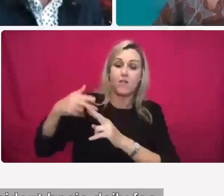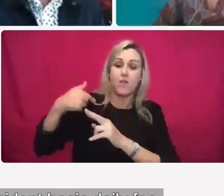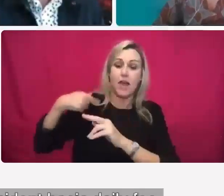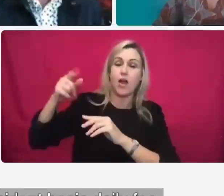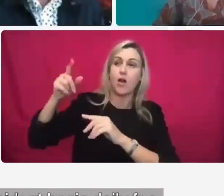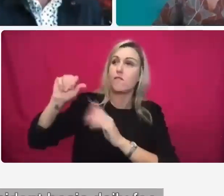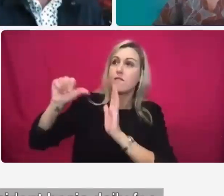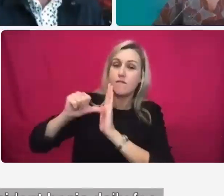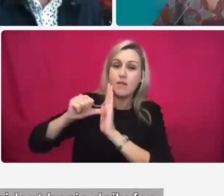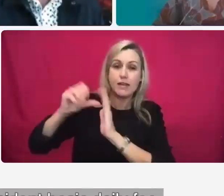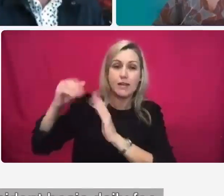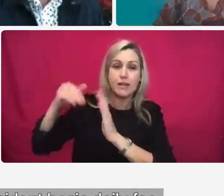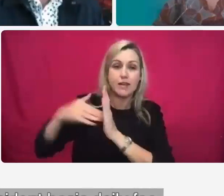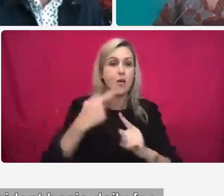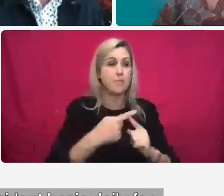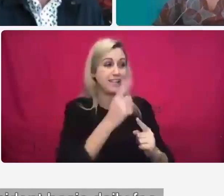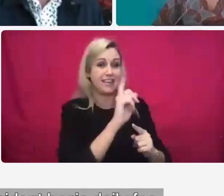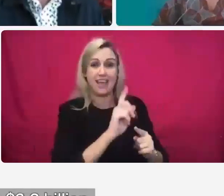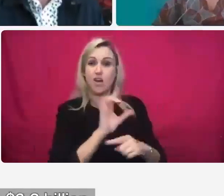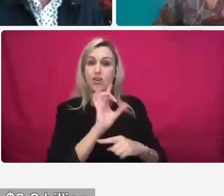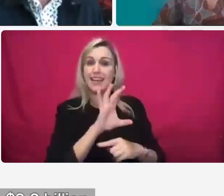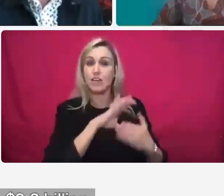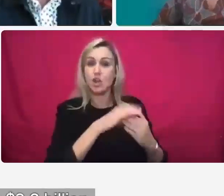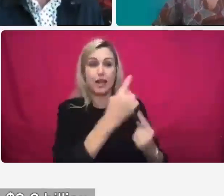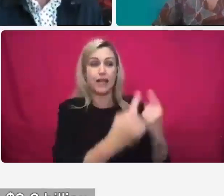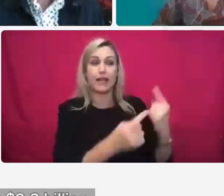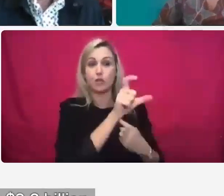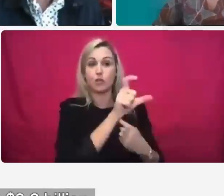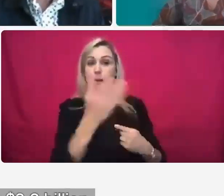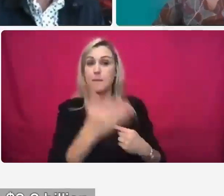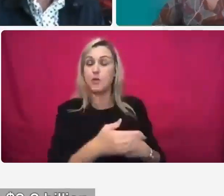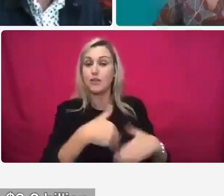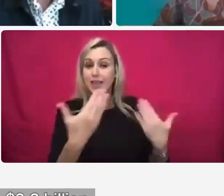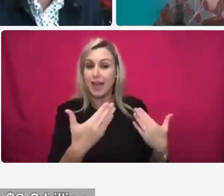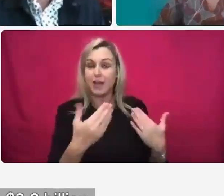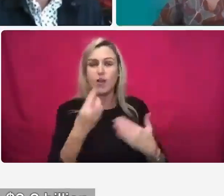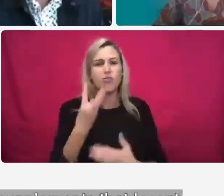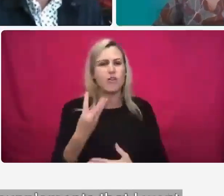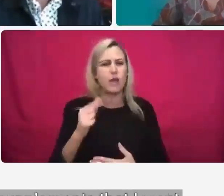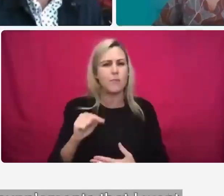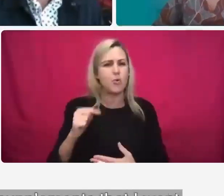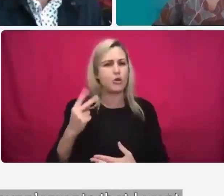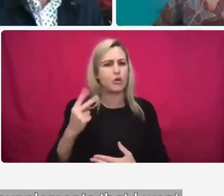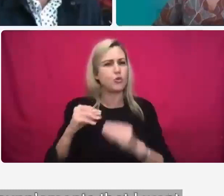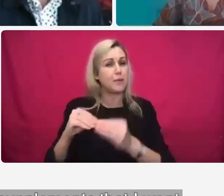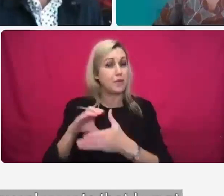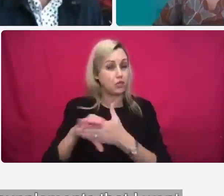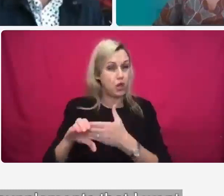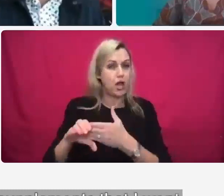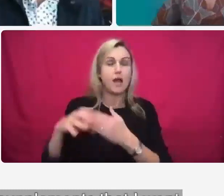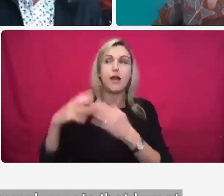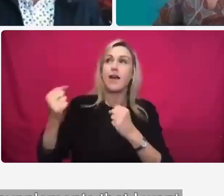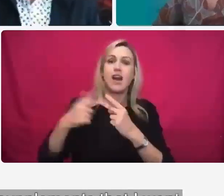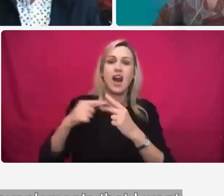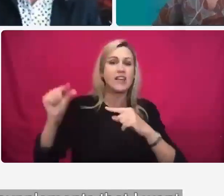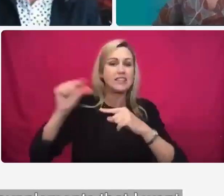per day per resident basic daily fee. I think that's $3.2 billion. It involves the existing